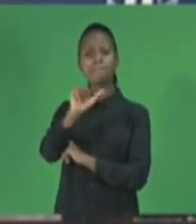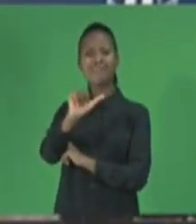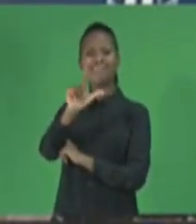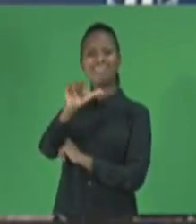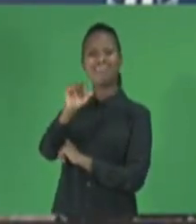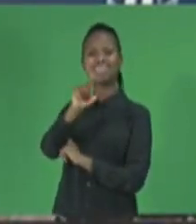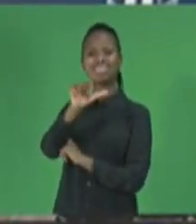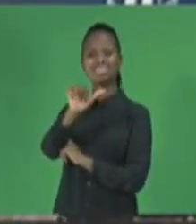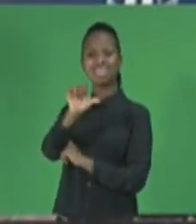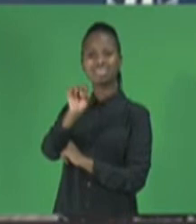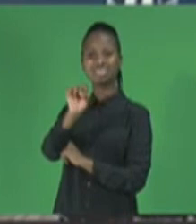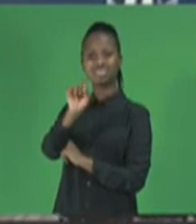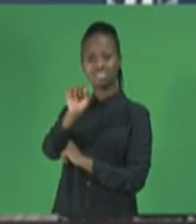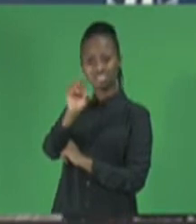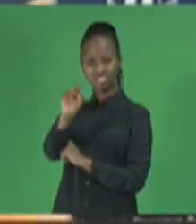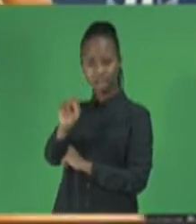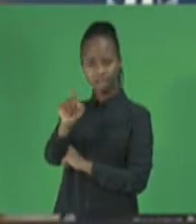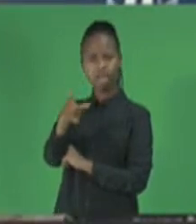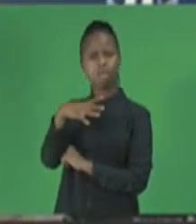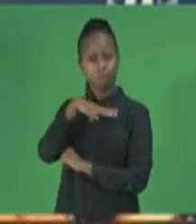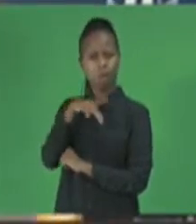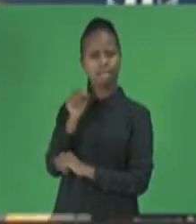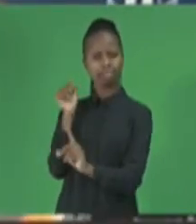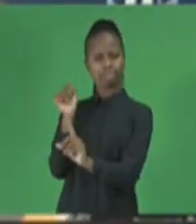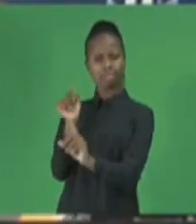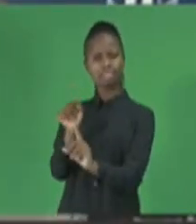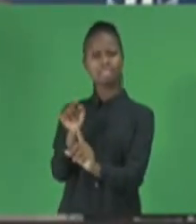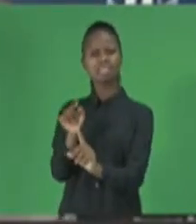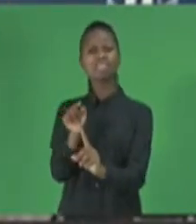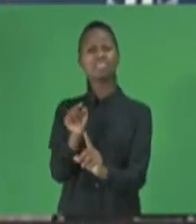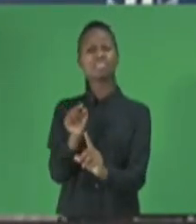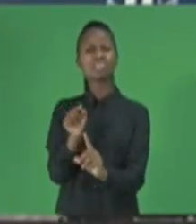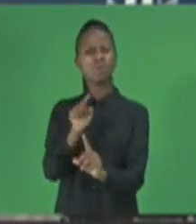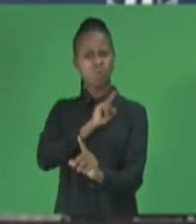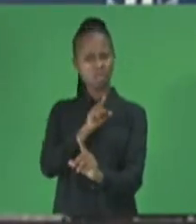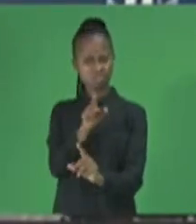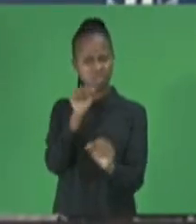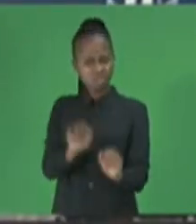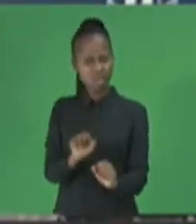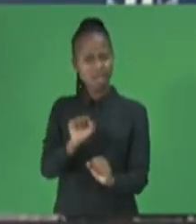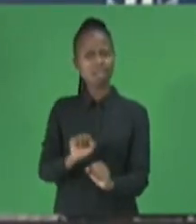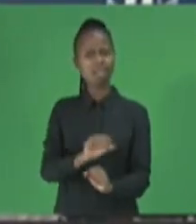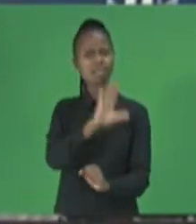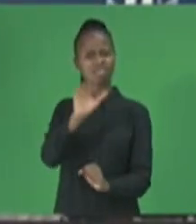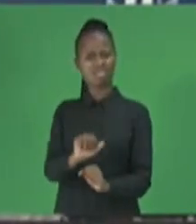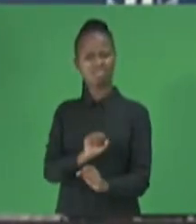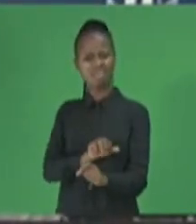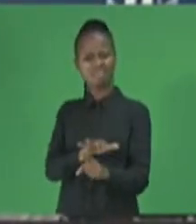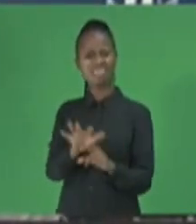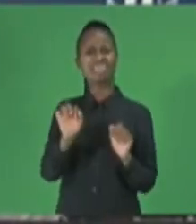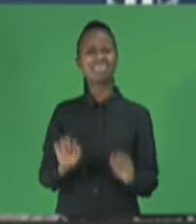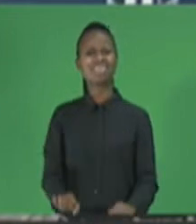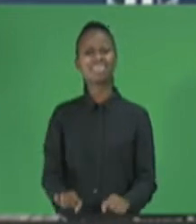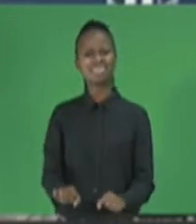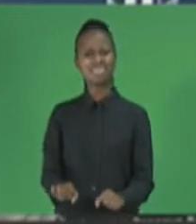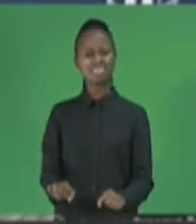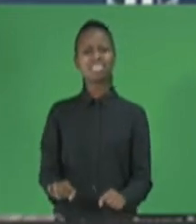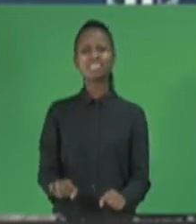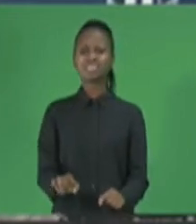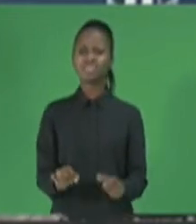take account of the first decision, that is how we take account of that